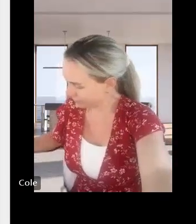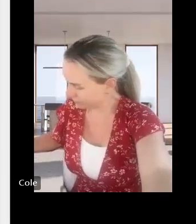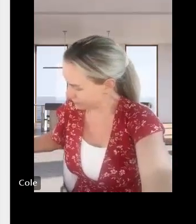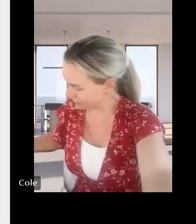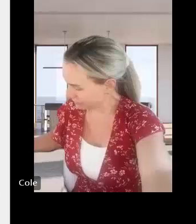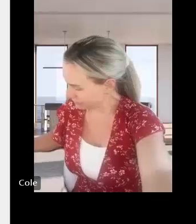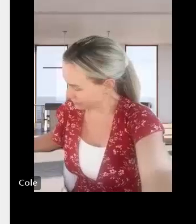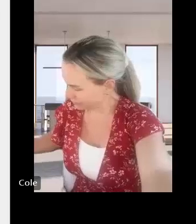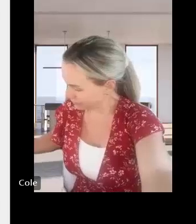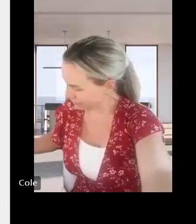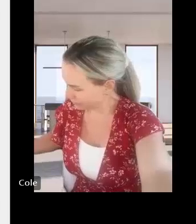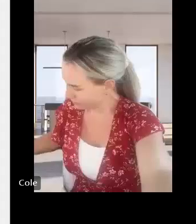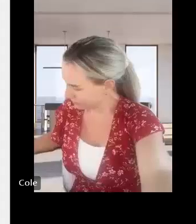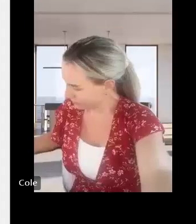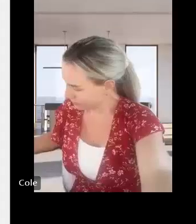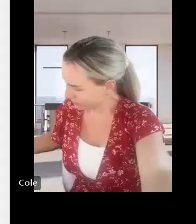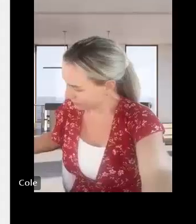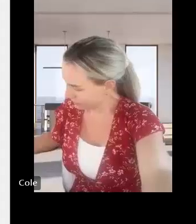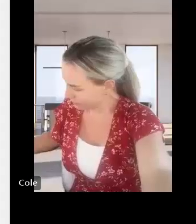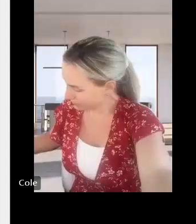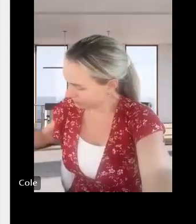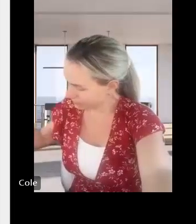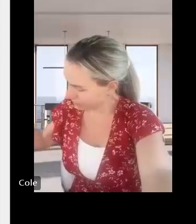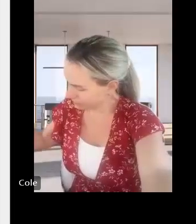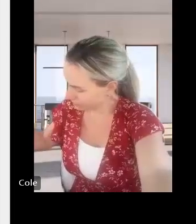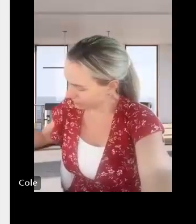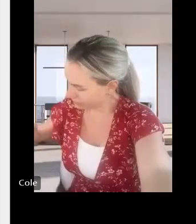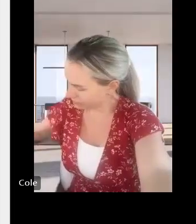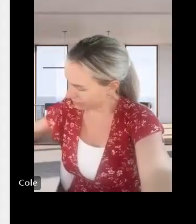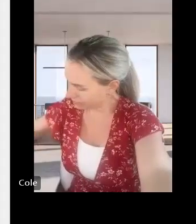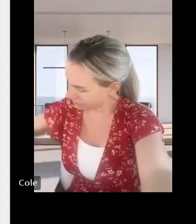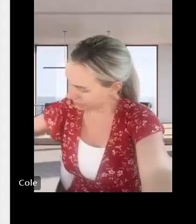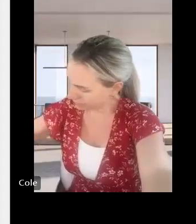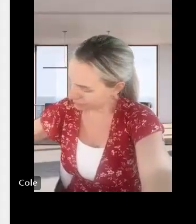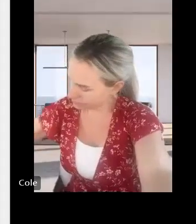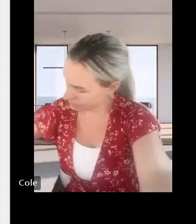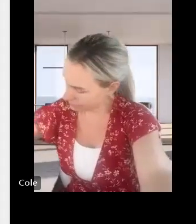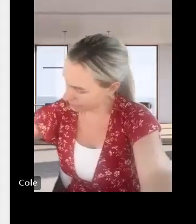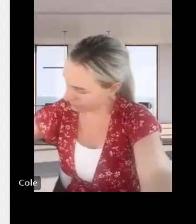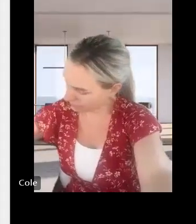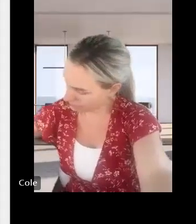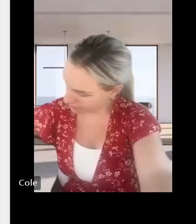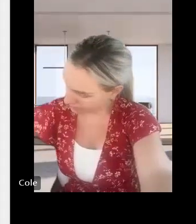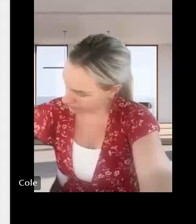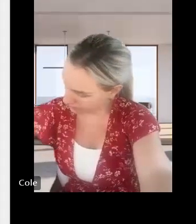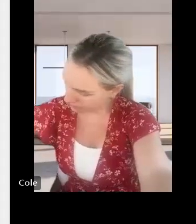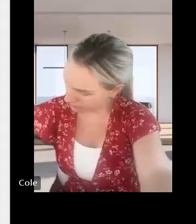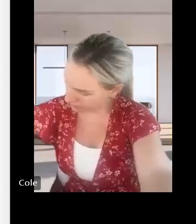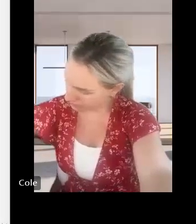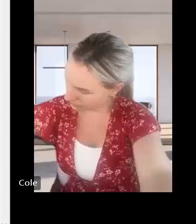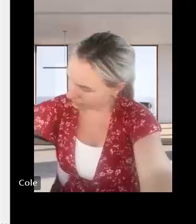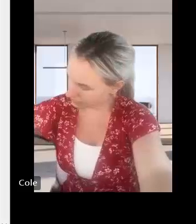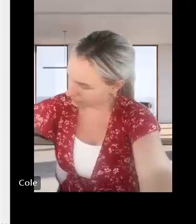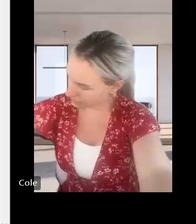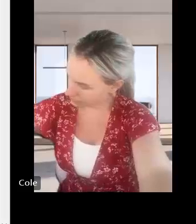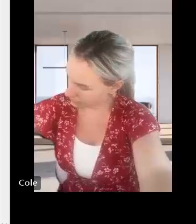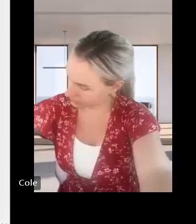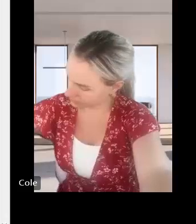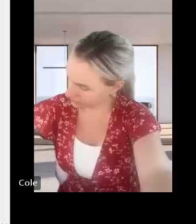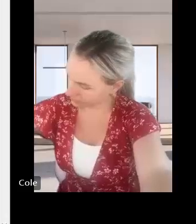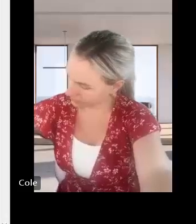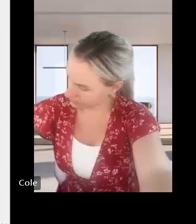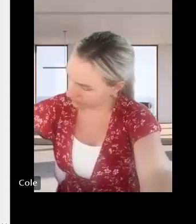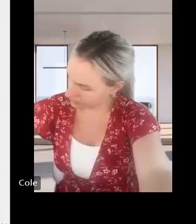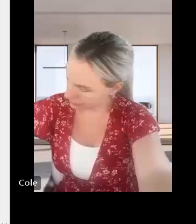I will start. So if you look at that business case summary, which is attached to the business cases, that's the sort of